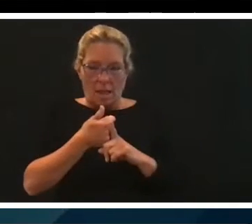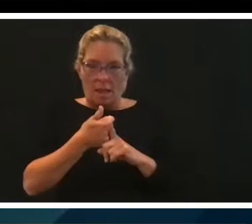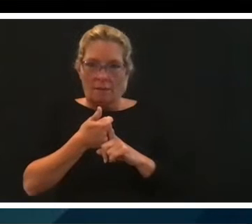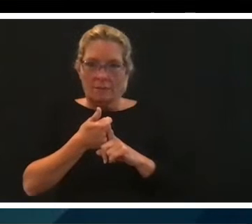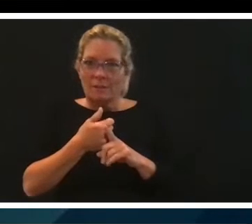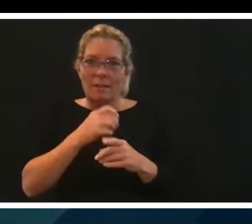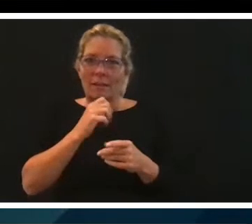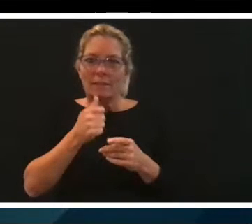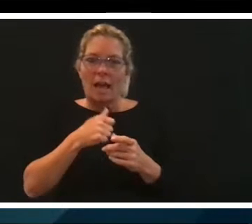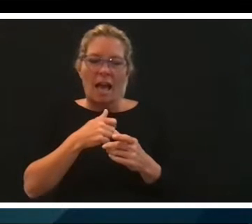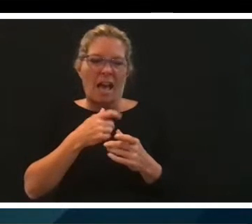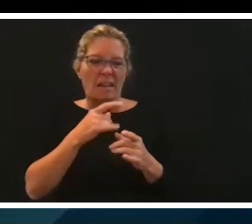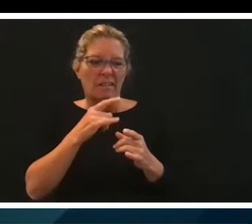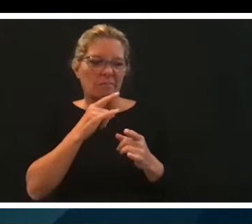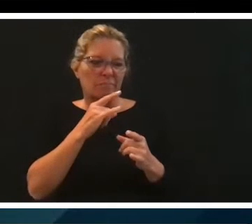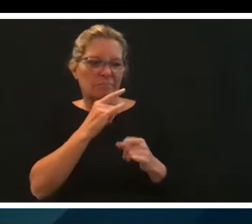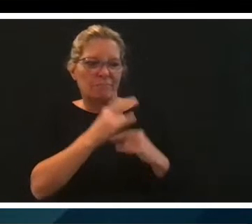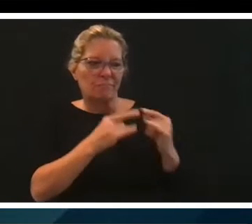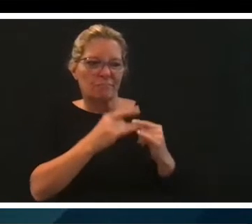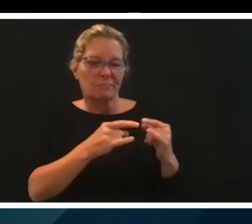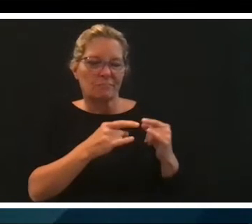some of the teachers.